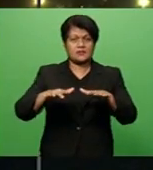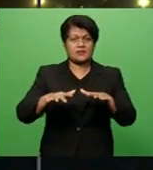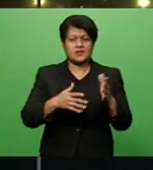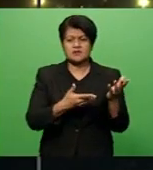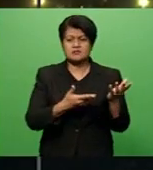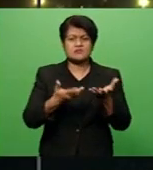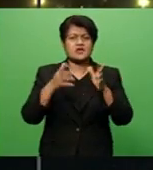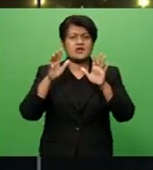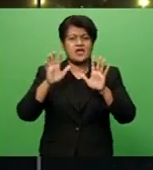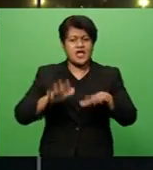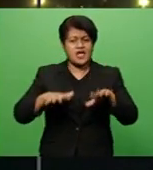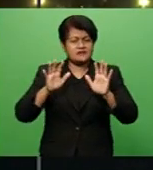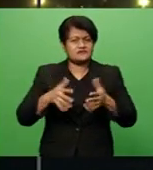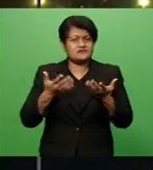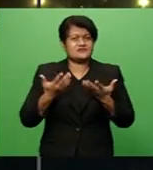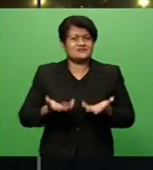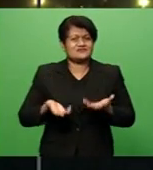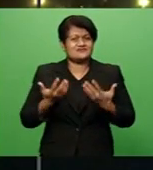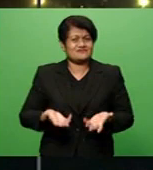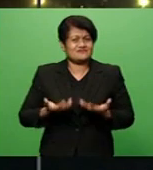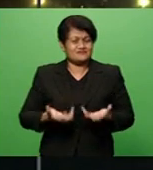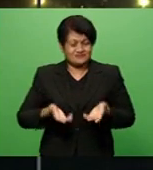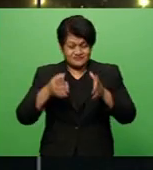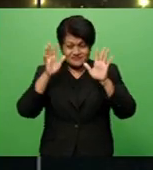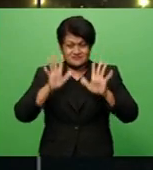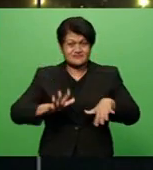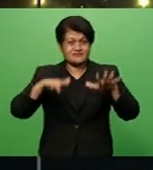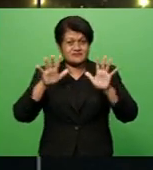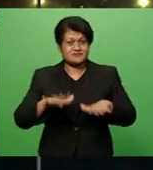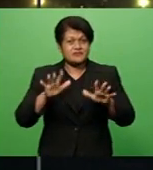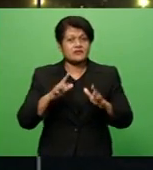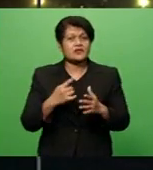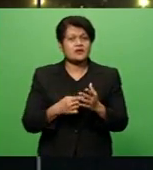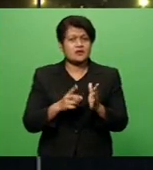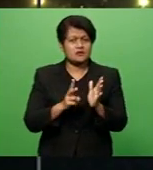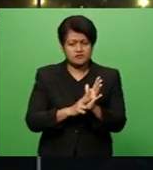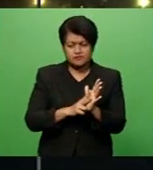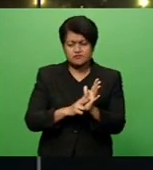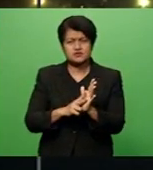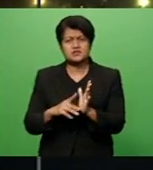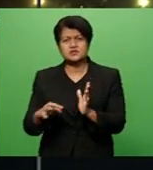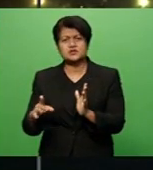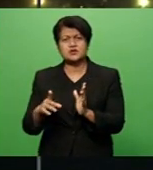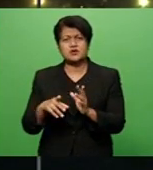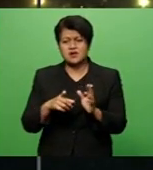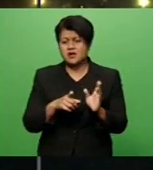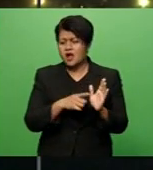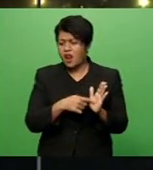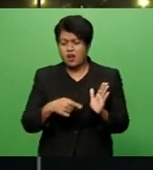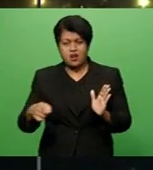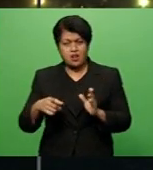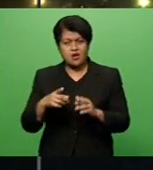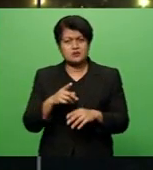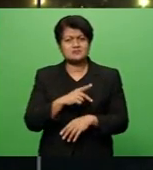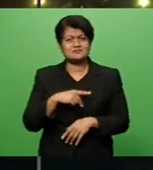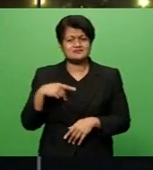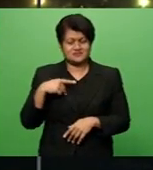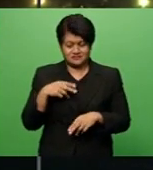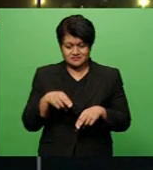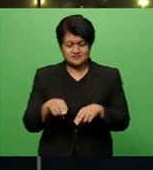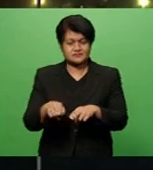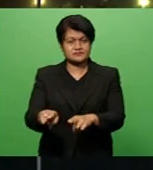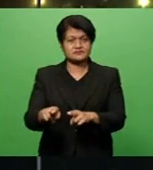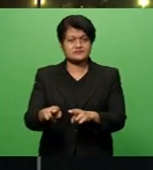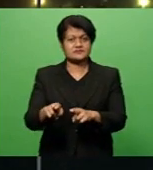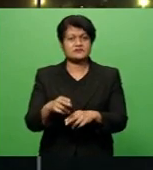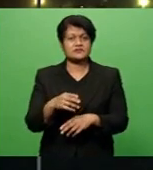rain since Friday have not receded in the village of Vuniniundrovu along the Princess Road, leaving hundreds stranded. Village headman